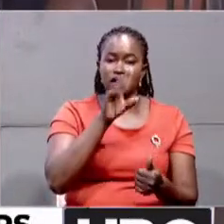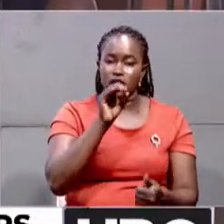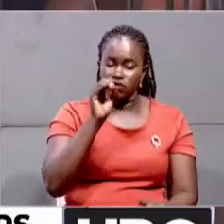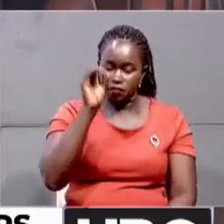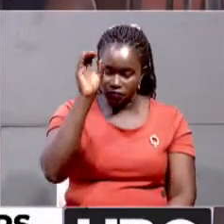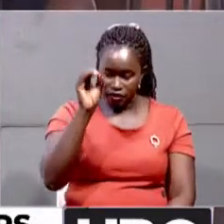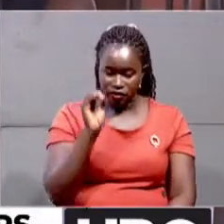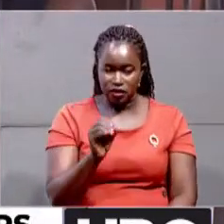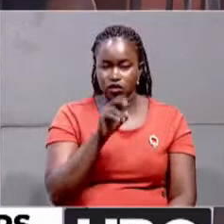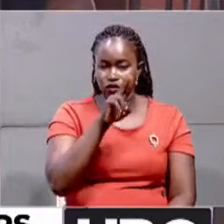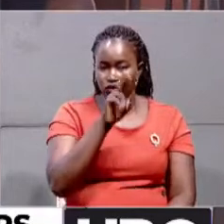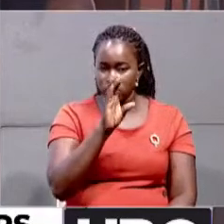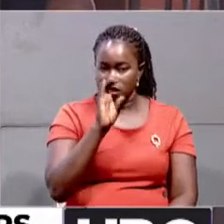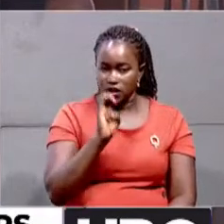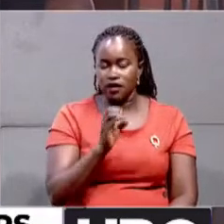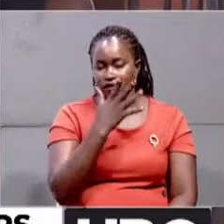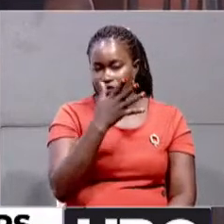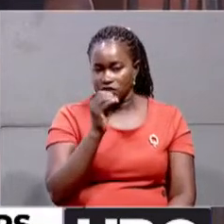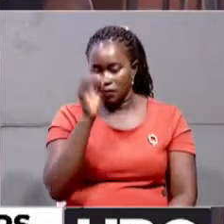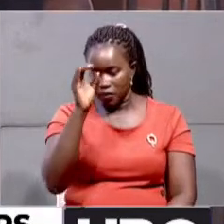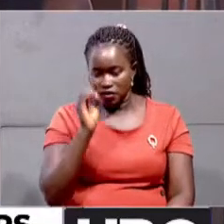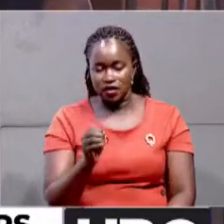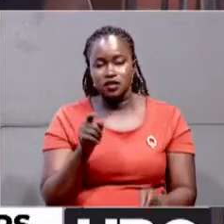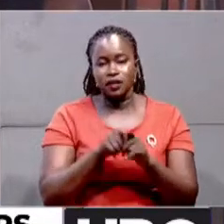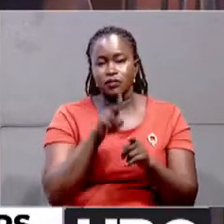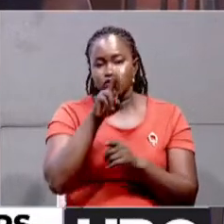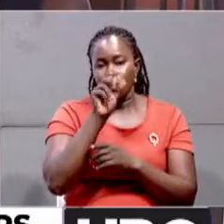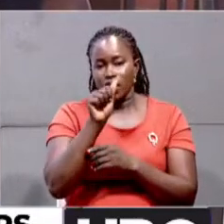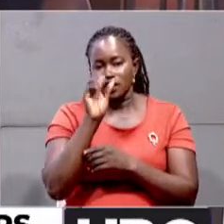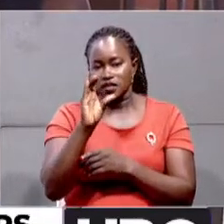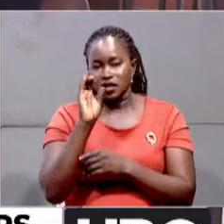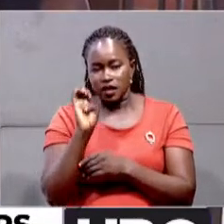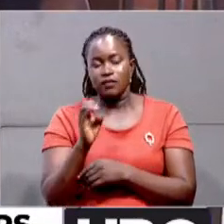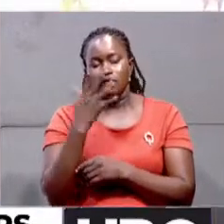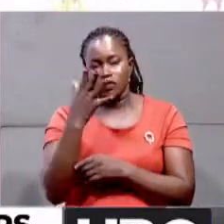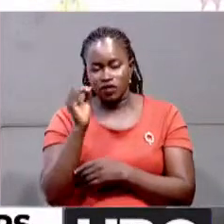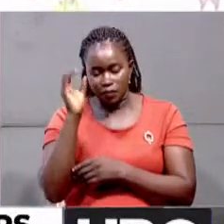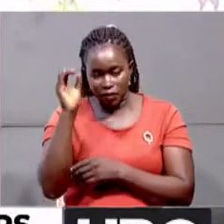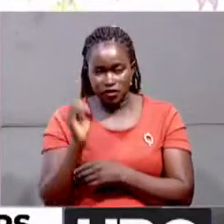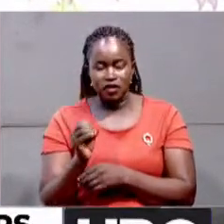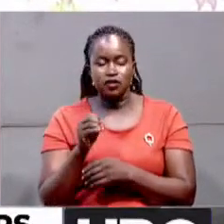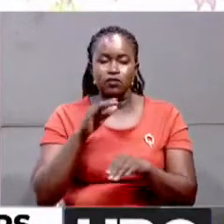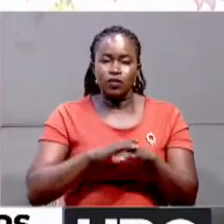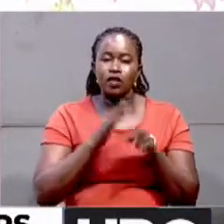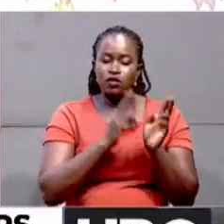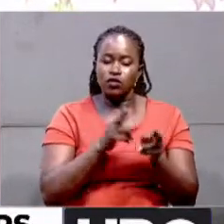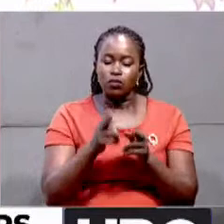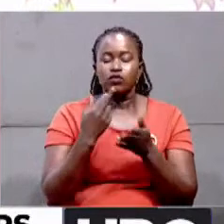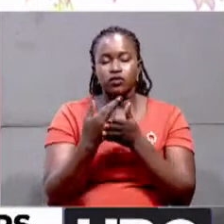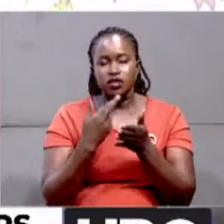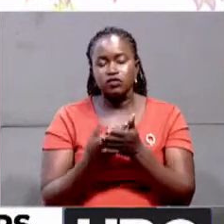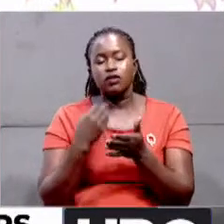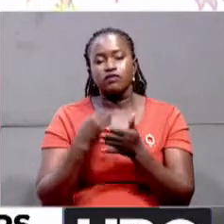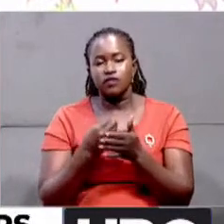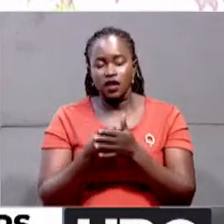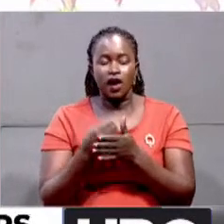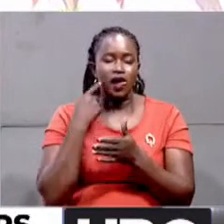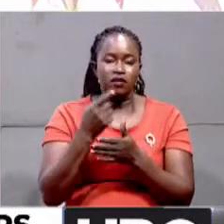100%, UCE 50% and USCE 50% on the normal registration fee